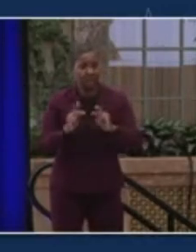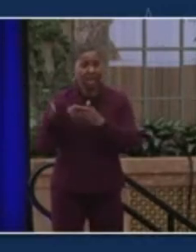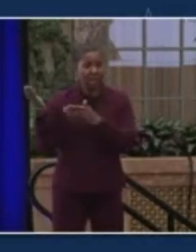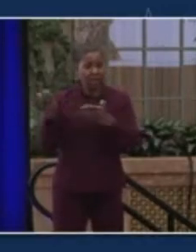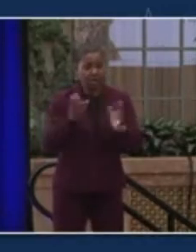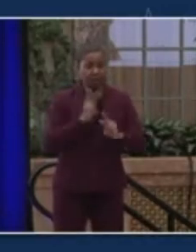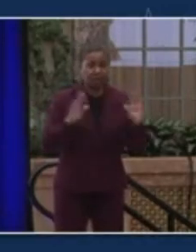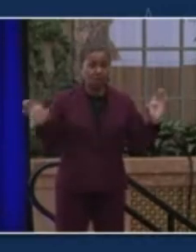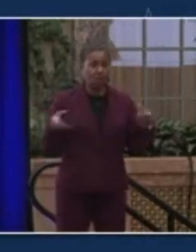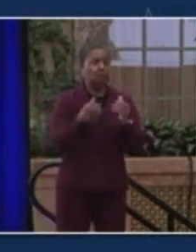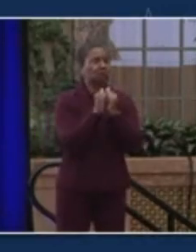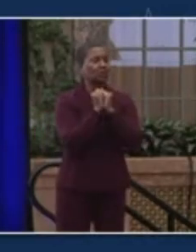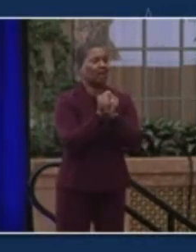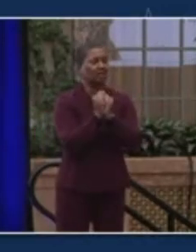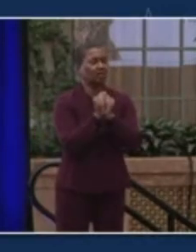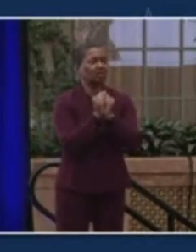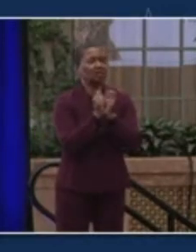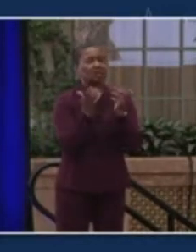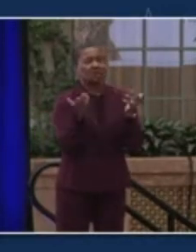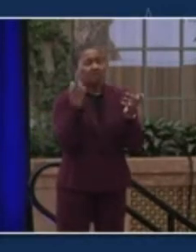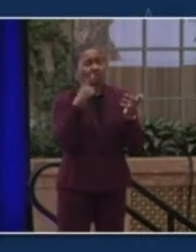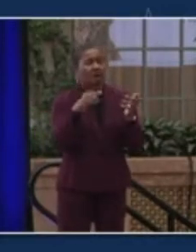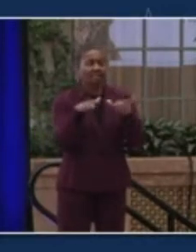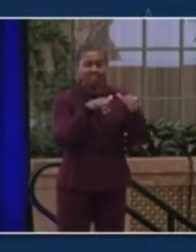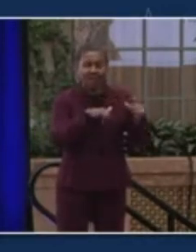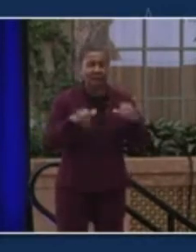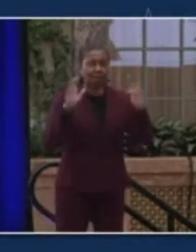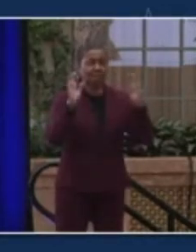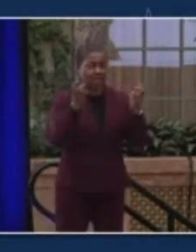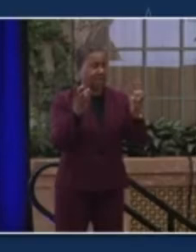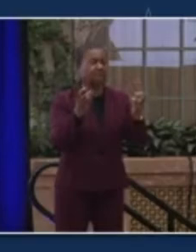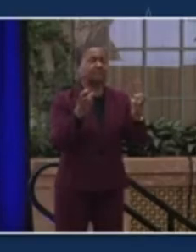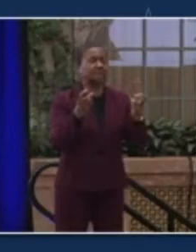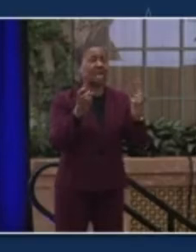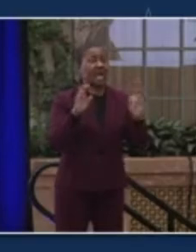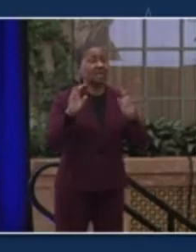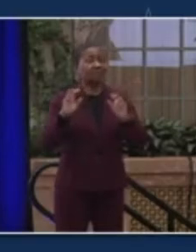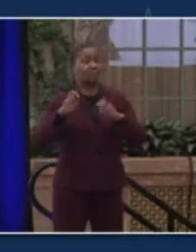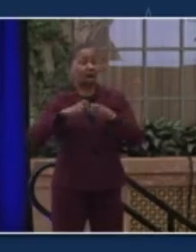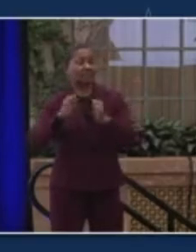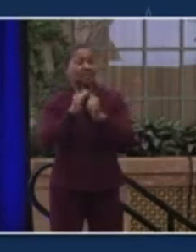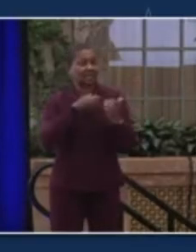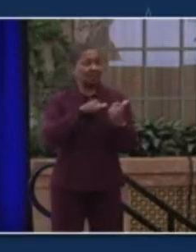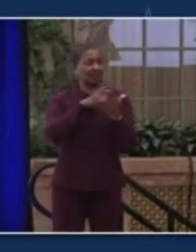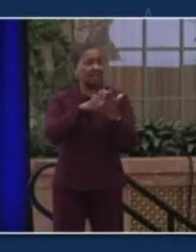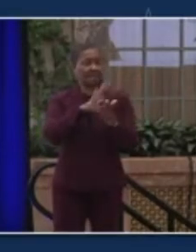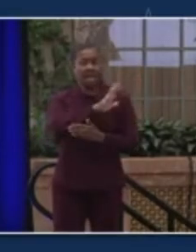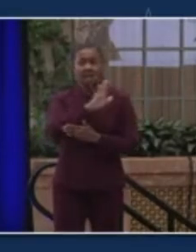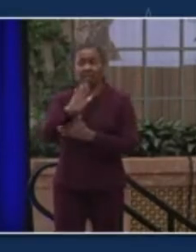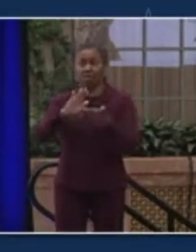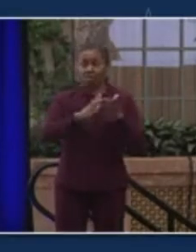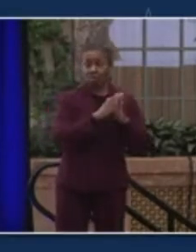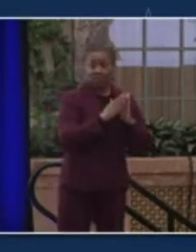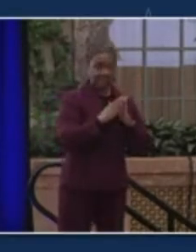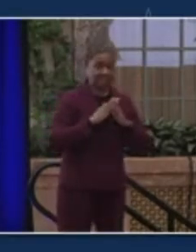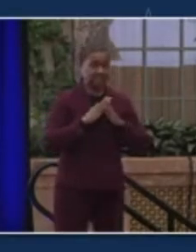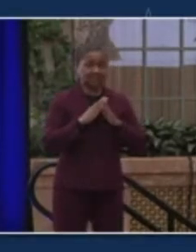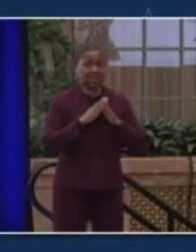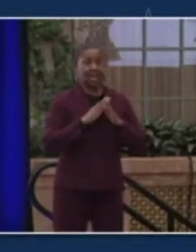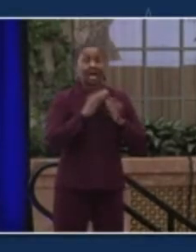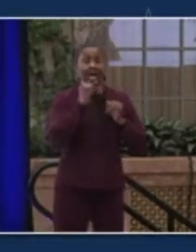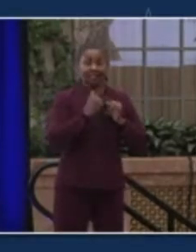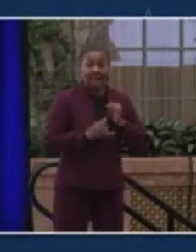bringing people together around the common themes and issues that they're facing in their communities. And